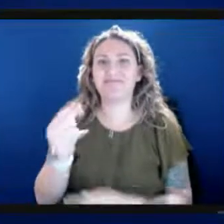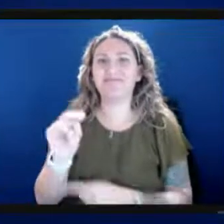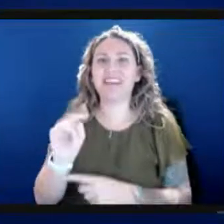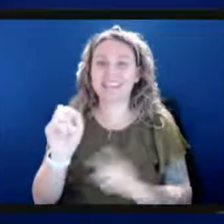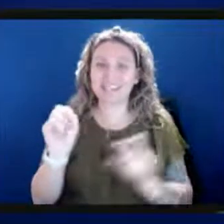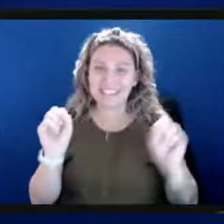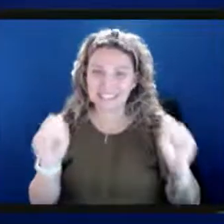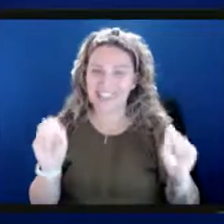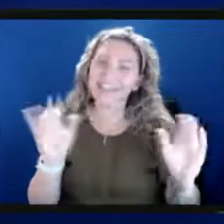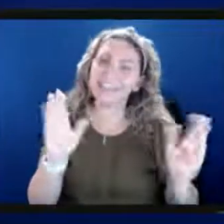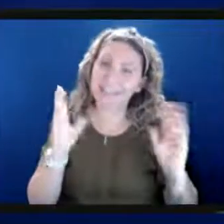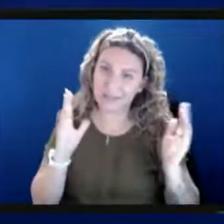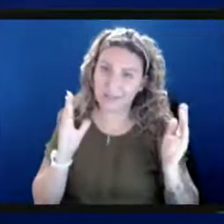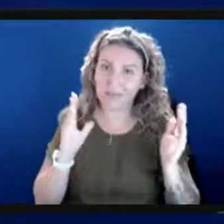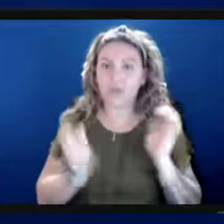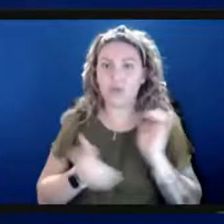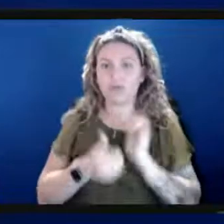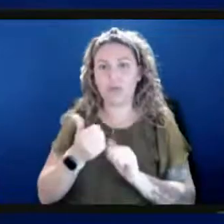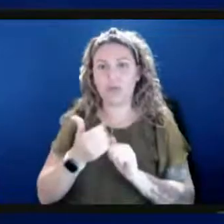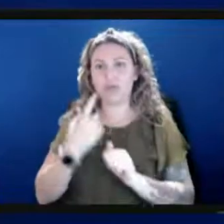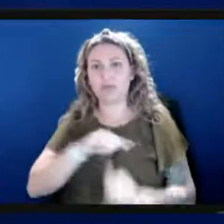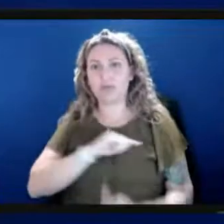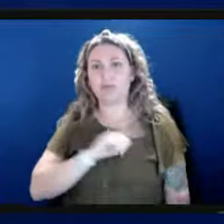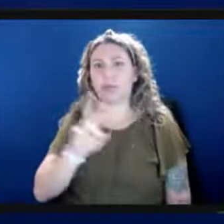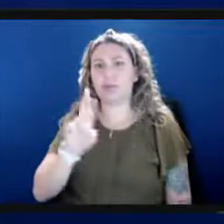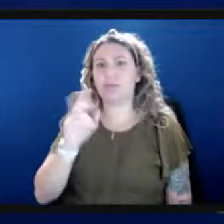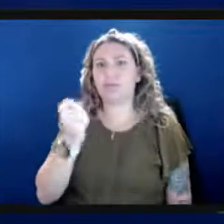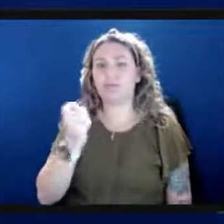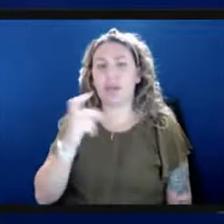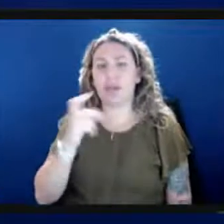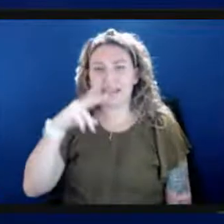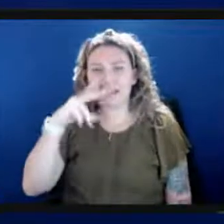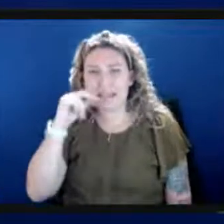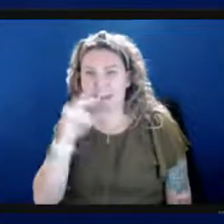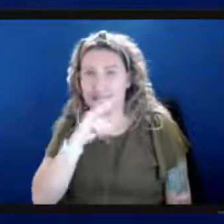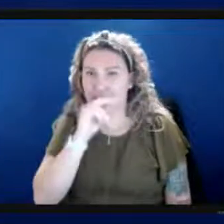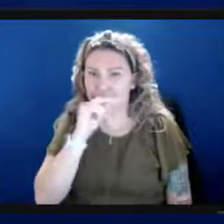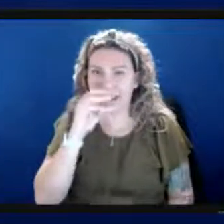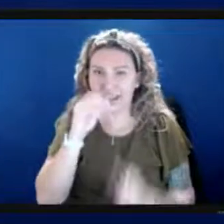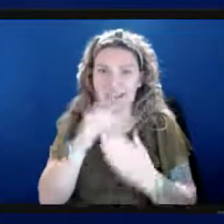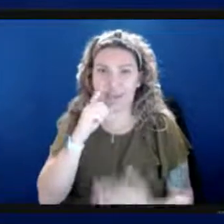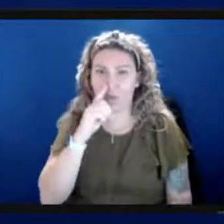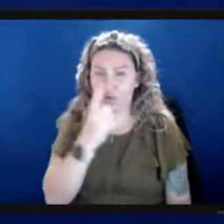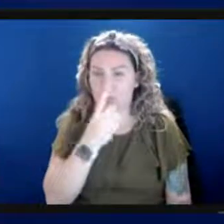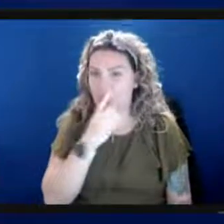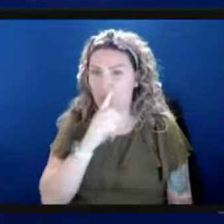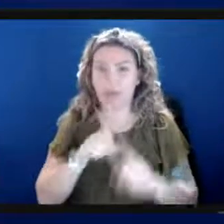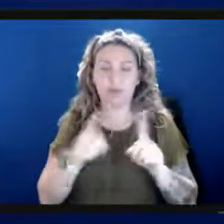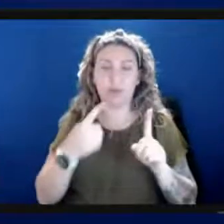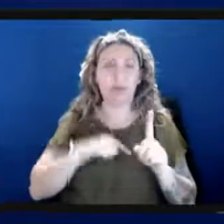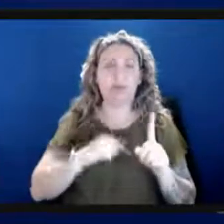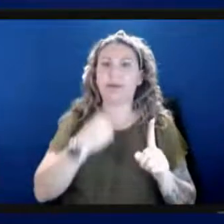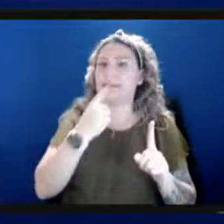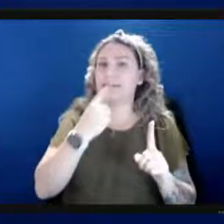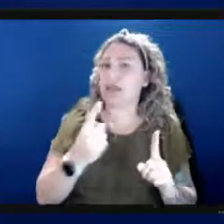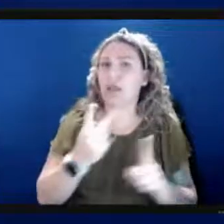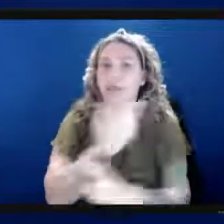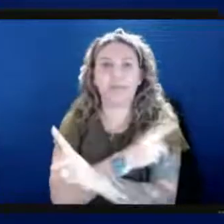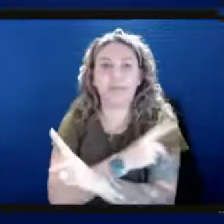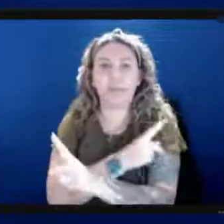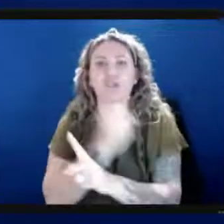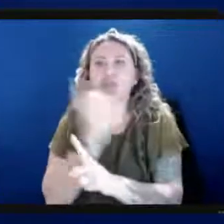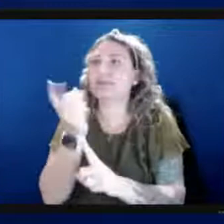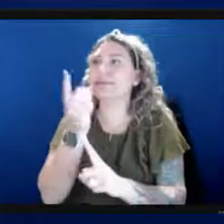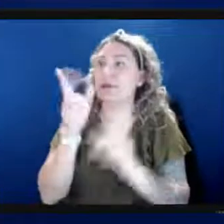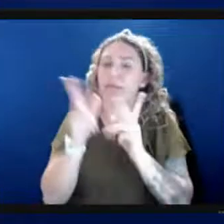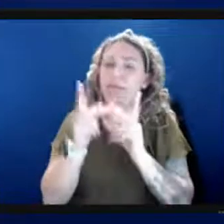used, most of the ones that we prescribe are used nasally, so inside the nose. But yes, we tell the patients to put it at some place where all the